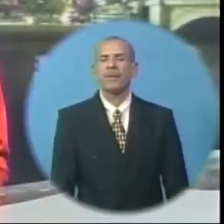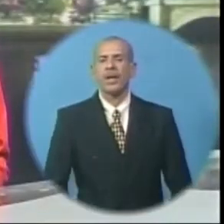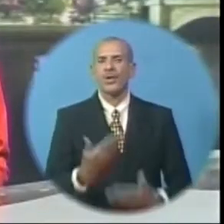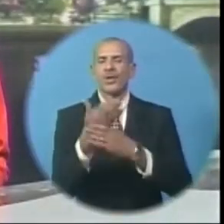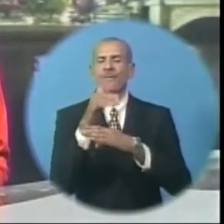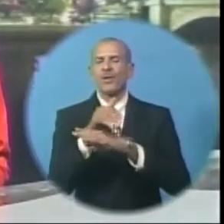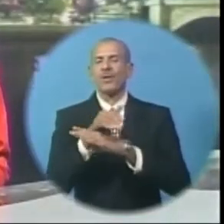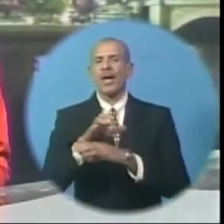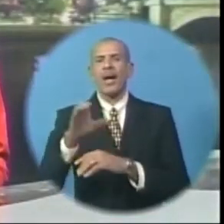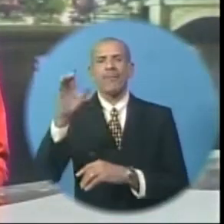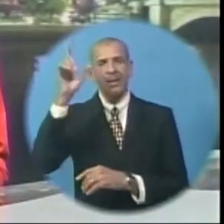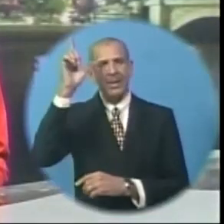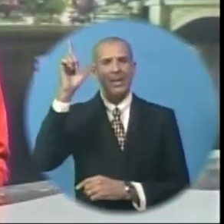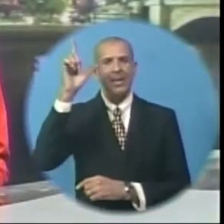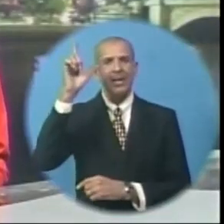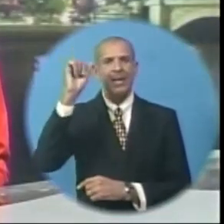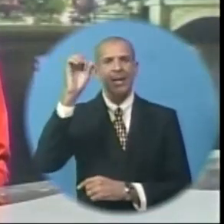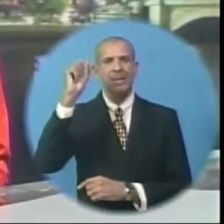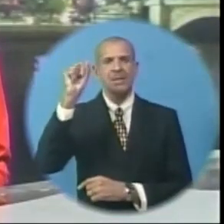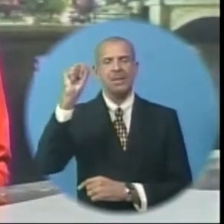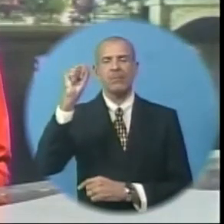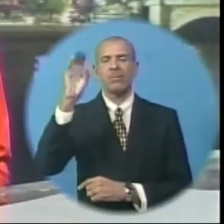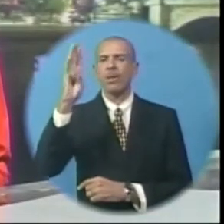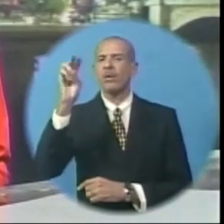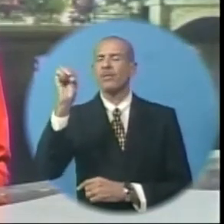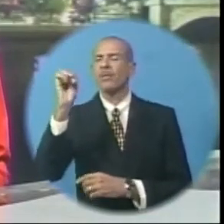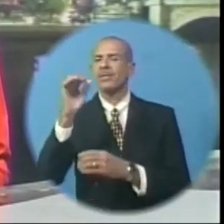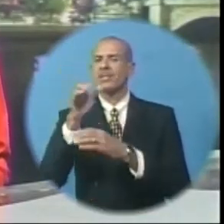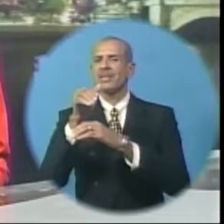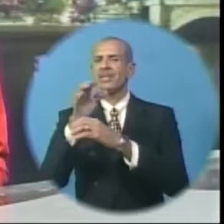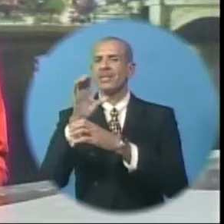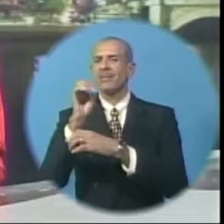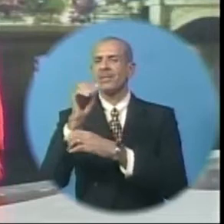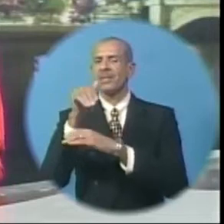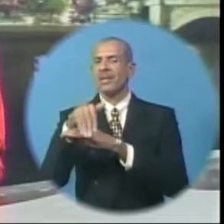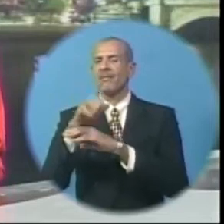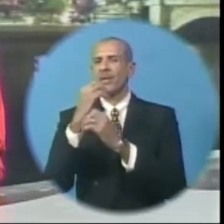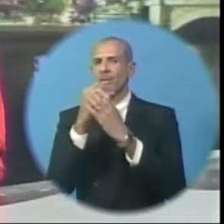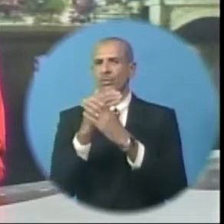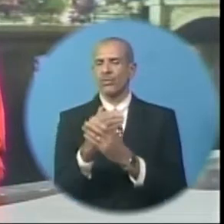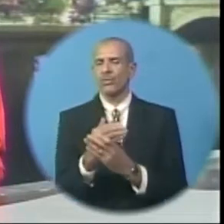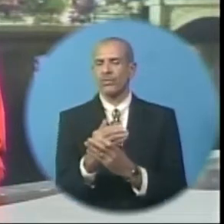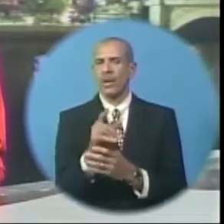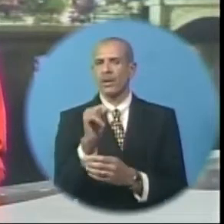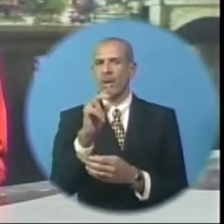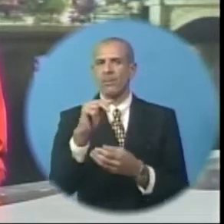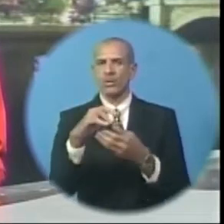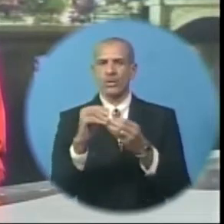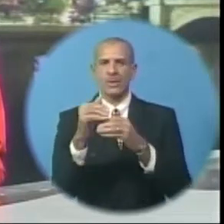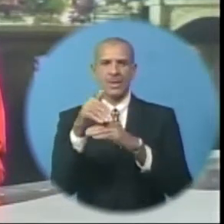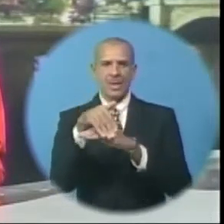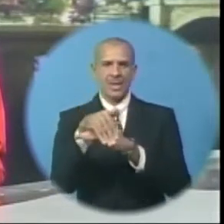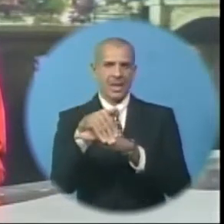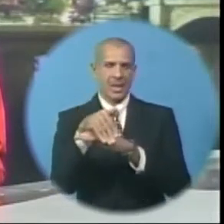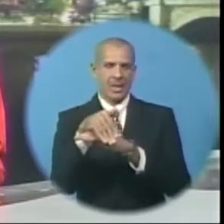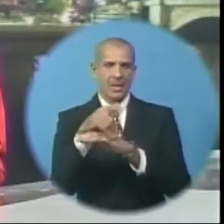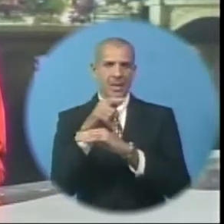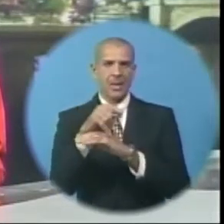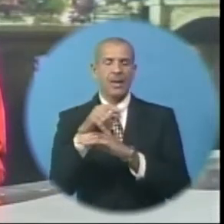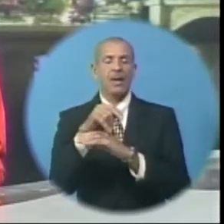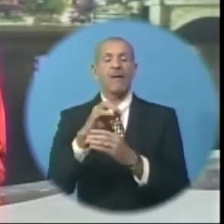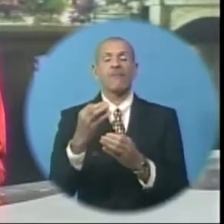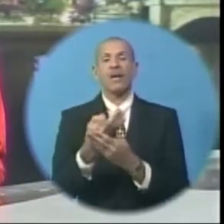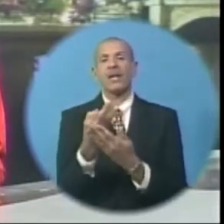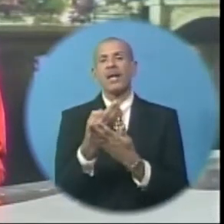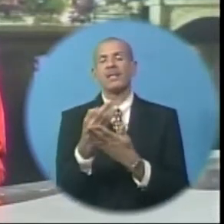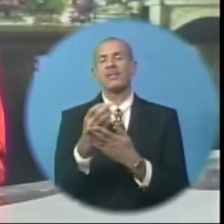Very good evening to you. I'm Lisa Broom with the CBC Evening News. In our top story tonight, Finance Minister Chris Sinclair is reiterating